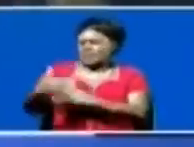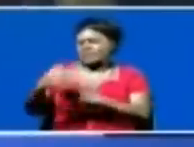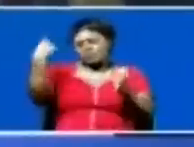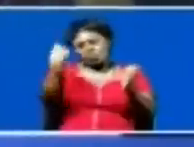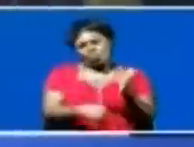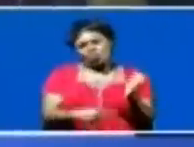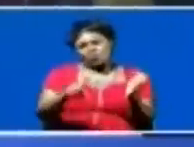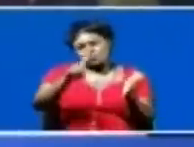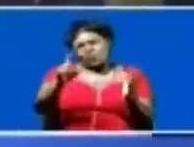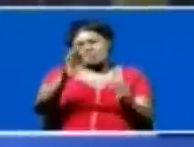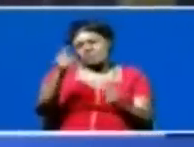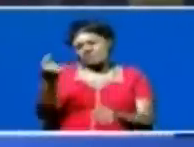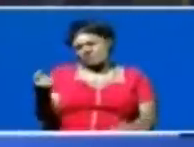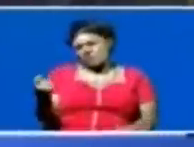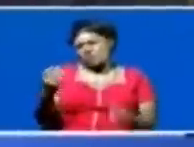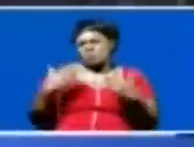clearly